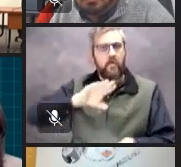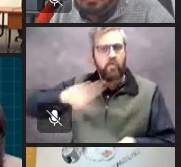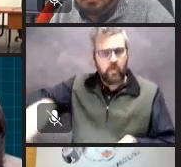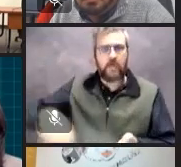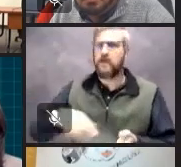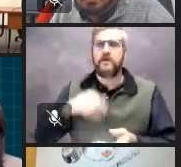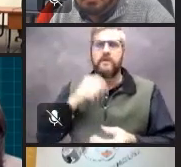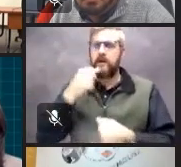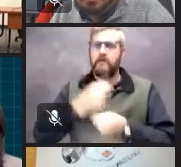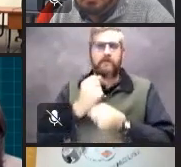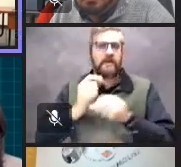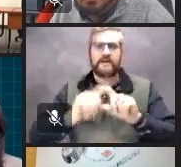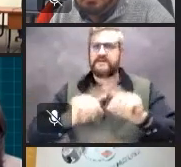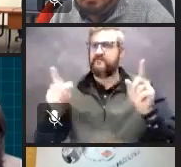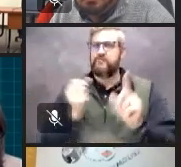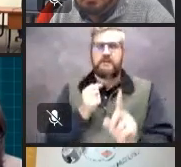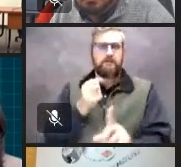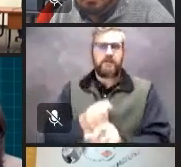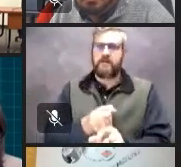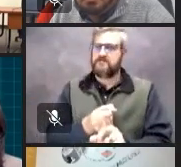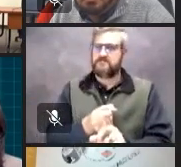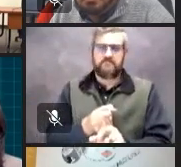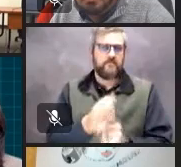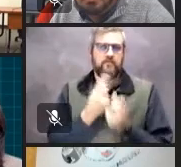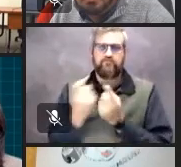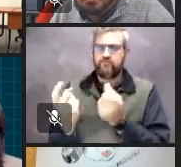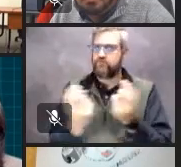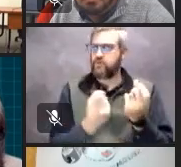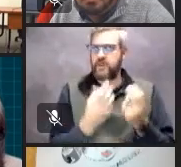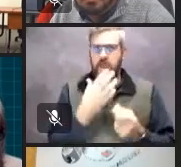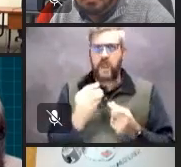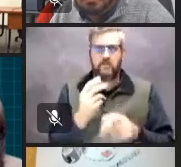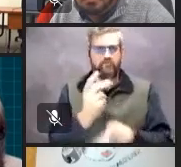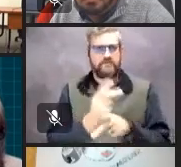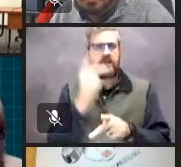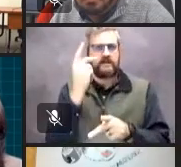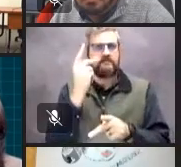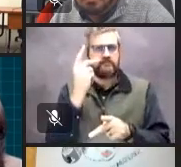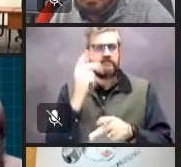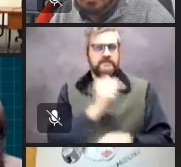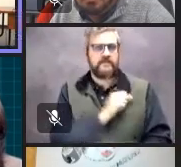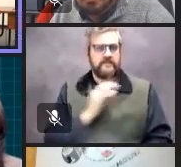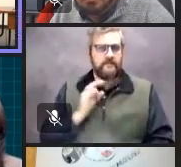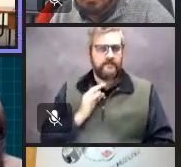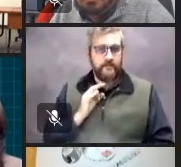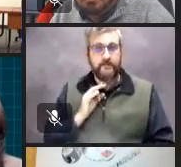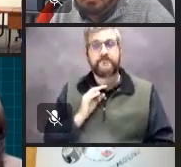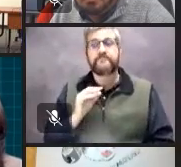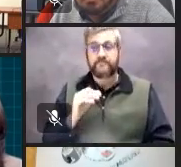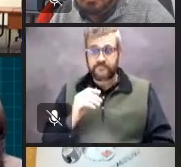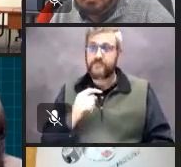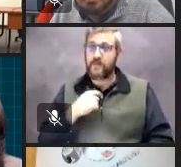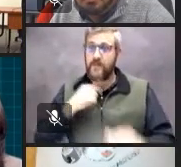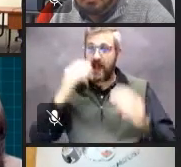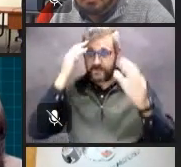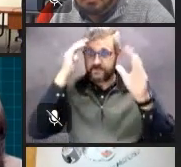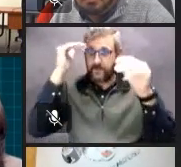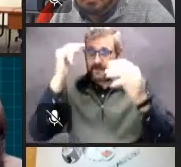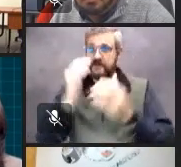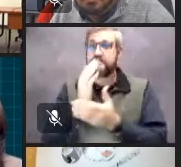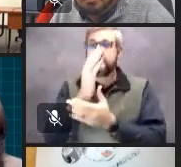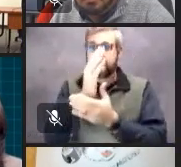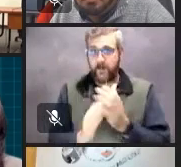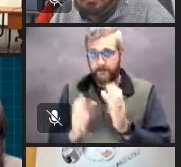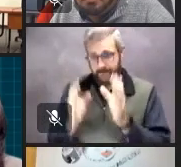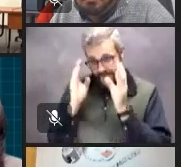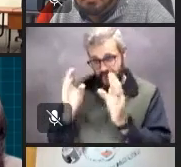in impacting recruiting and retaining staff. But I do expect there'll be some attention